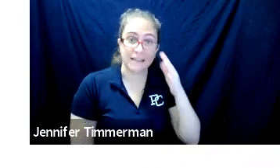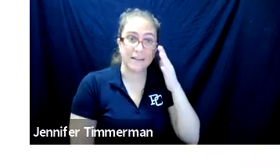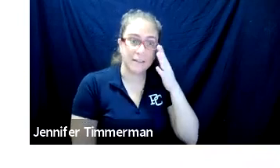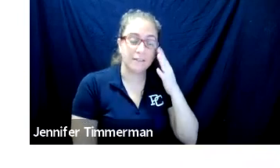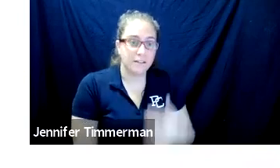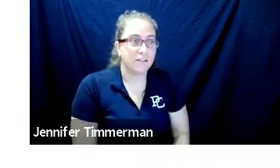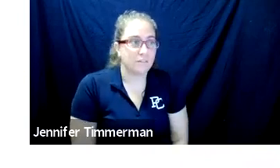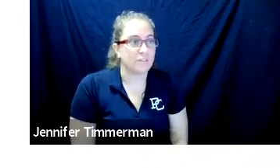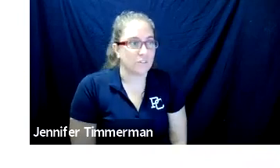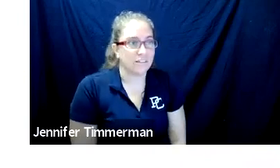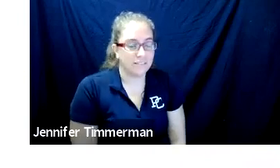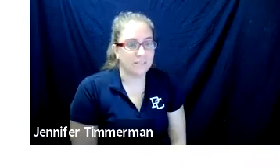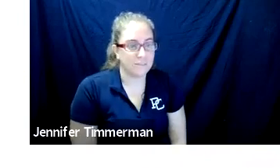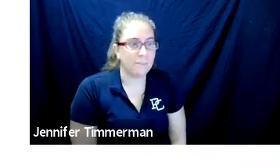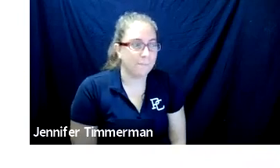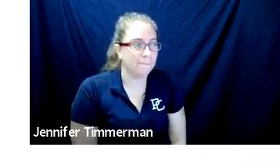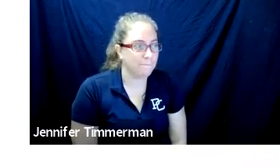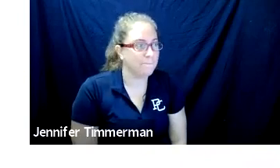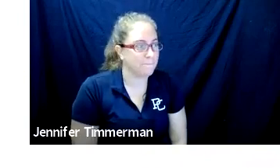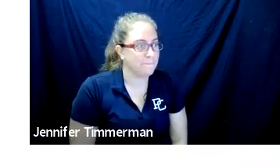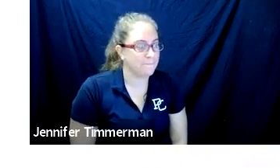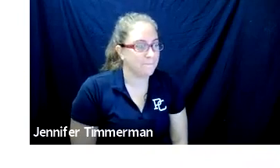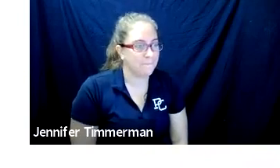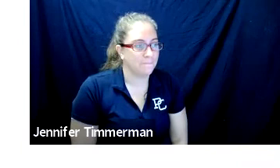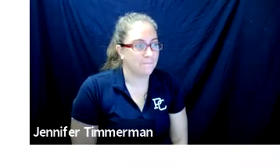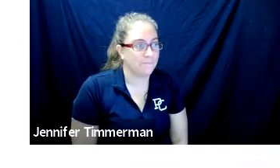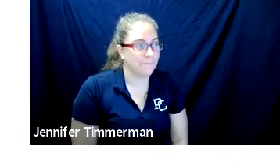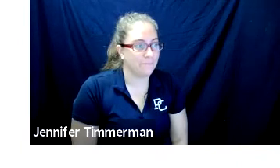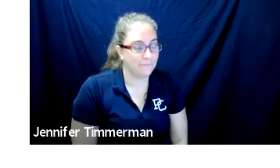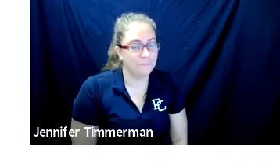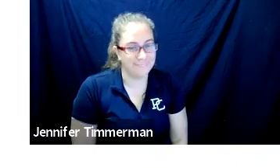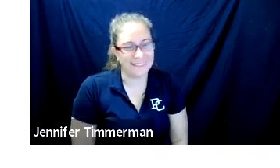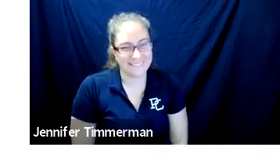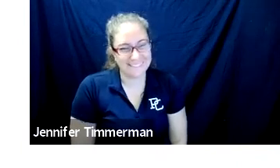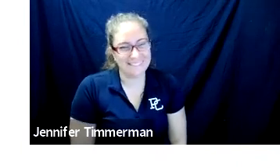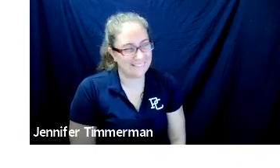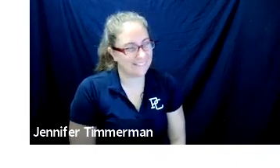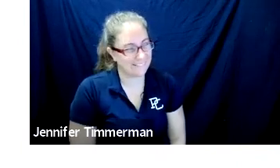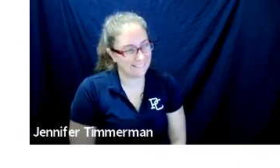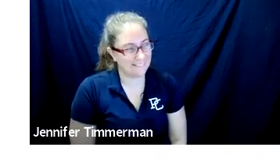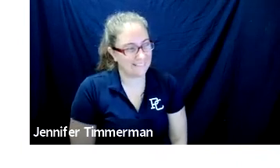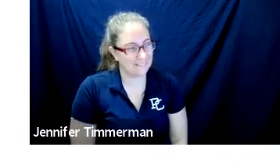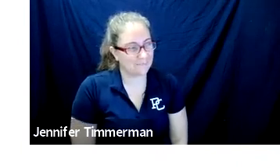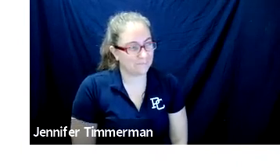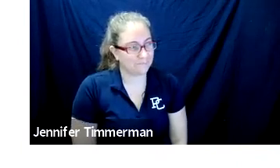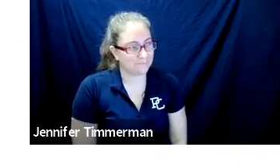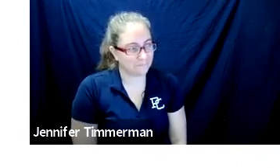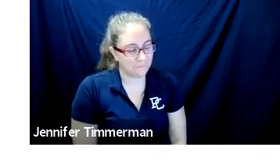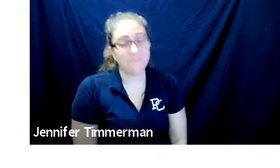intentional study, for sure. That's incredible. Wow. Yeah. What a